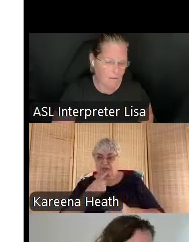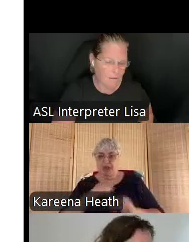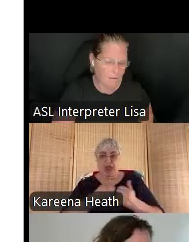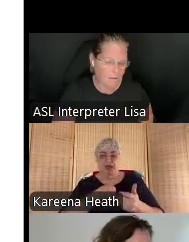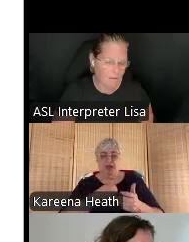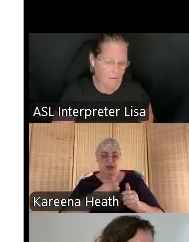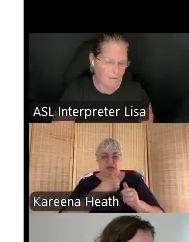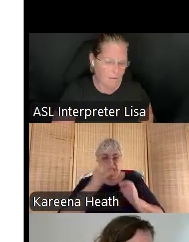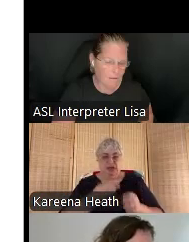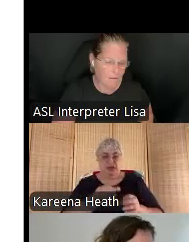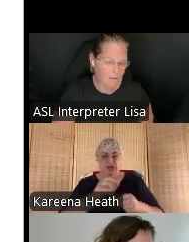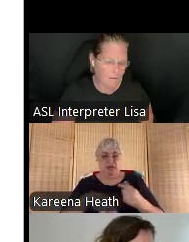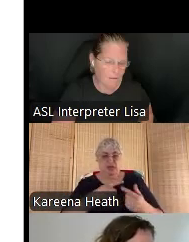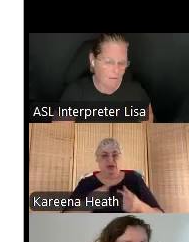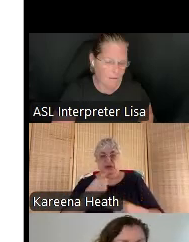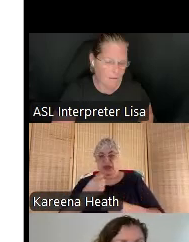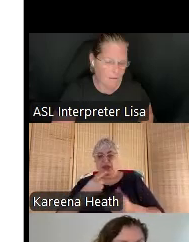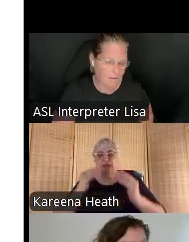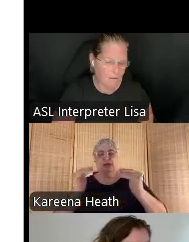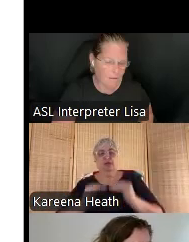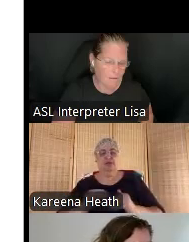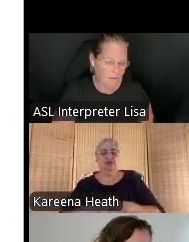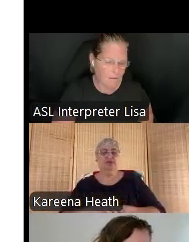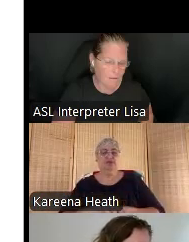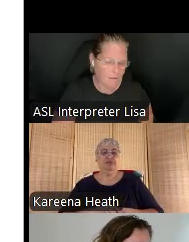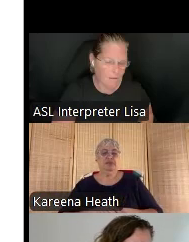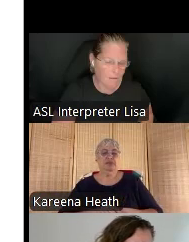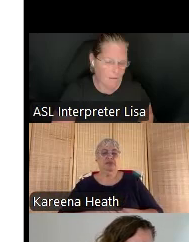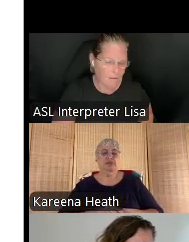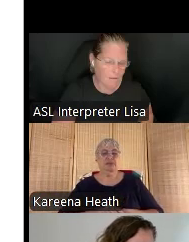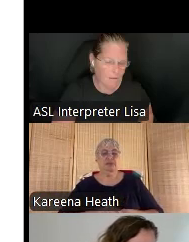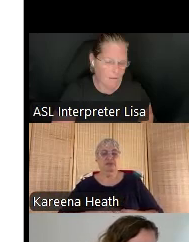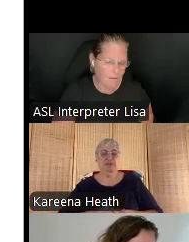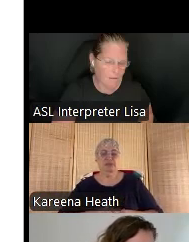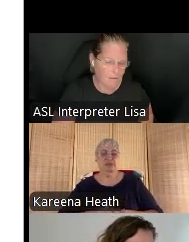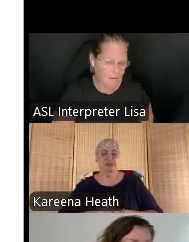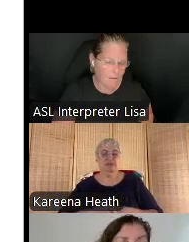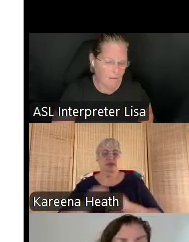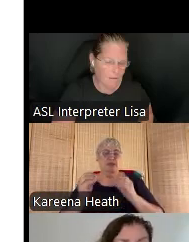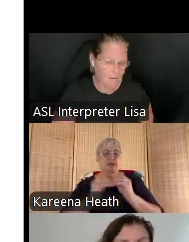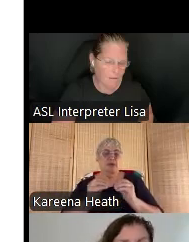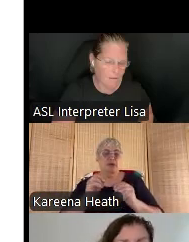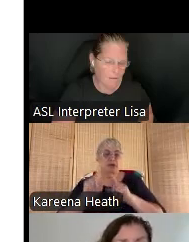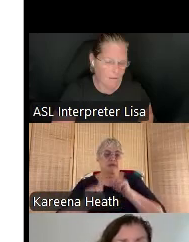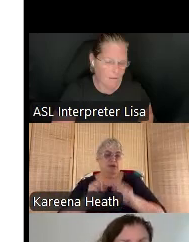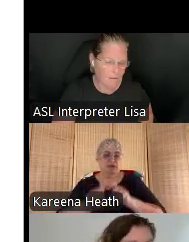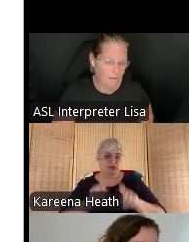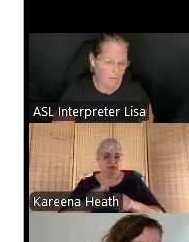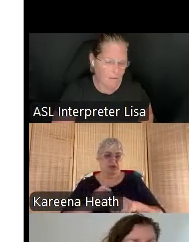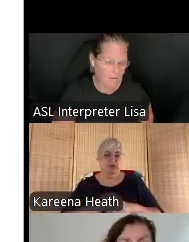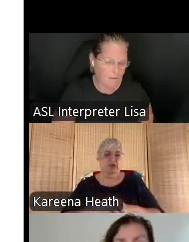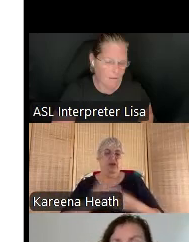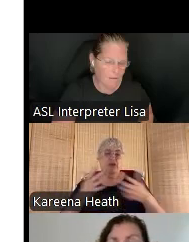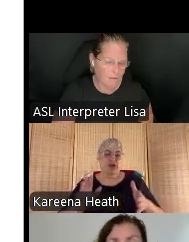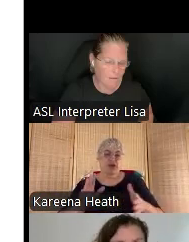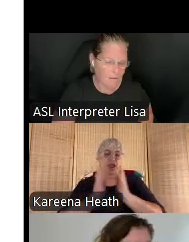medications? You can go on to the next slide. And here's some more clinical questions. You're probably asking many of these